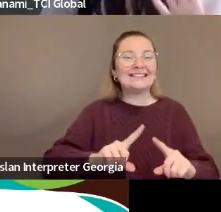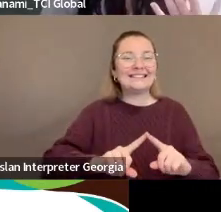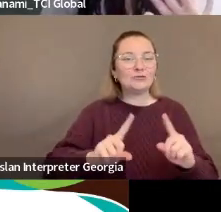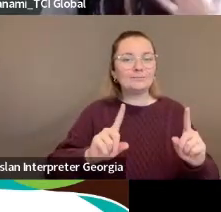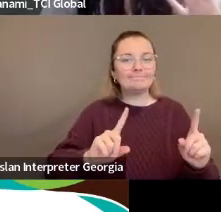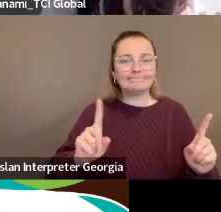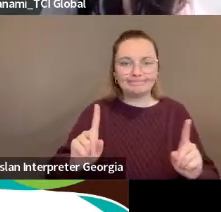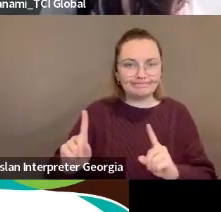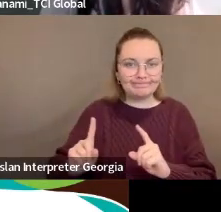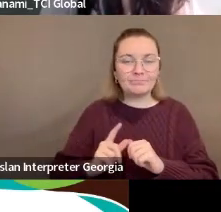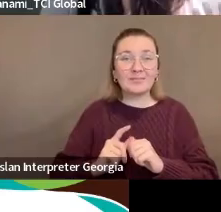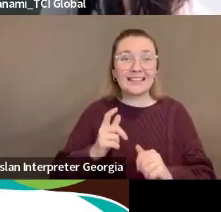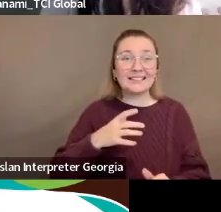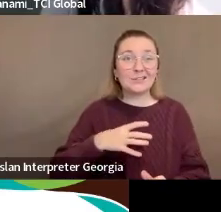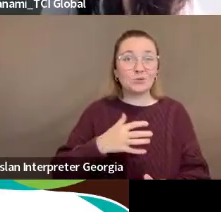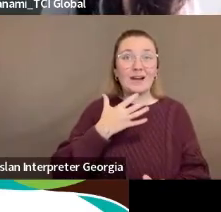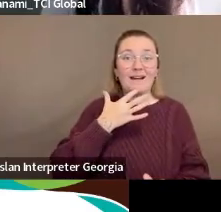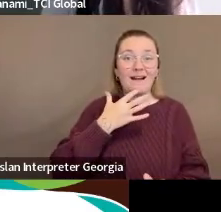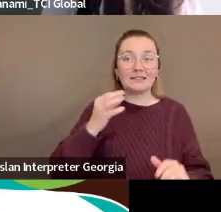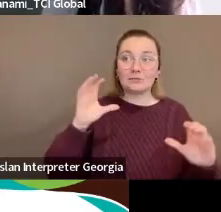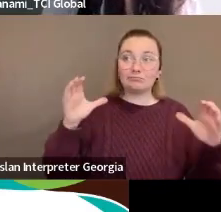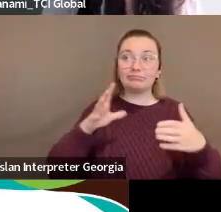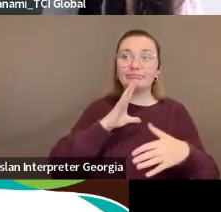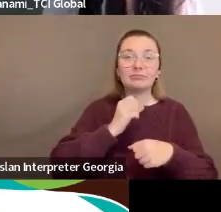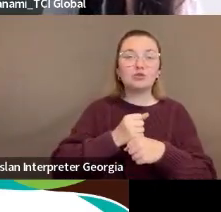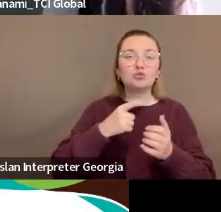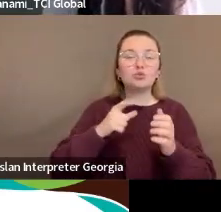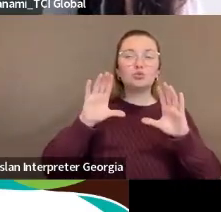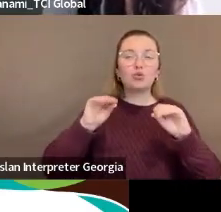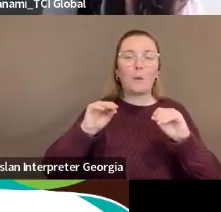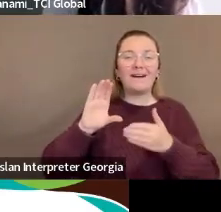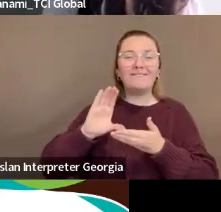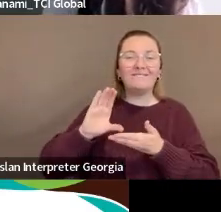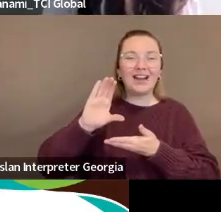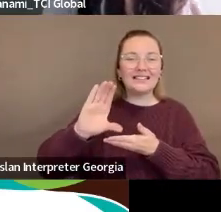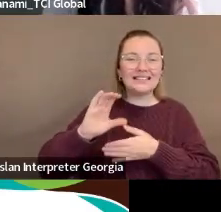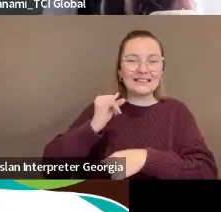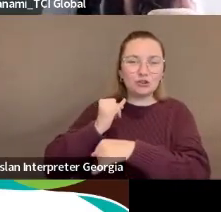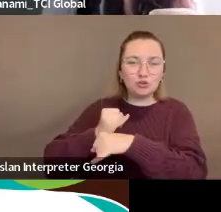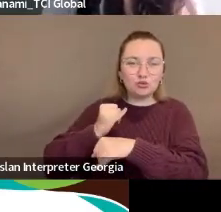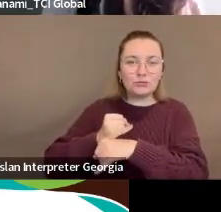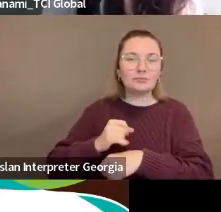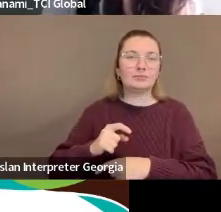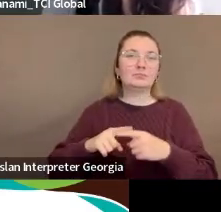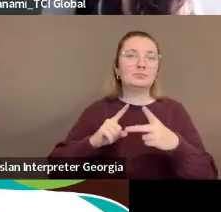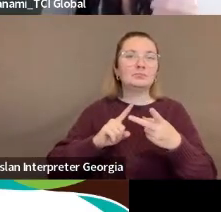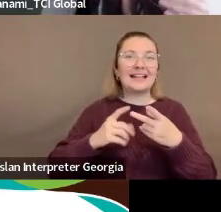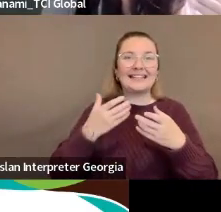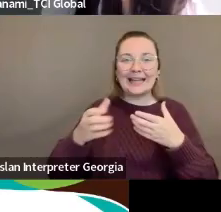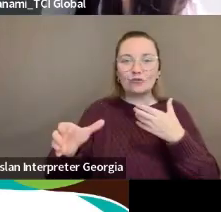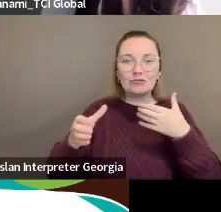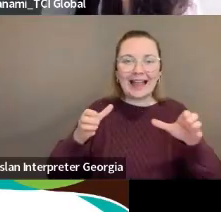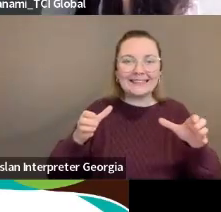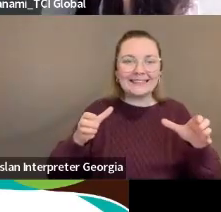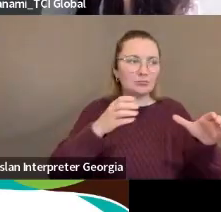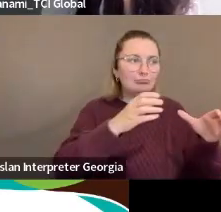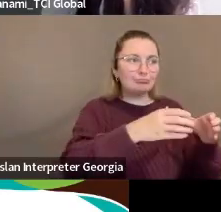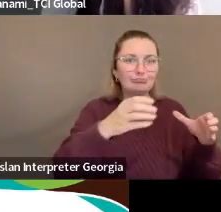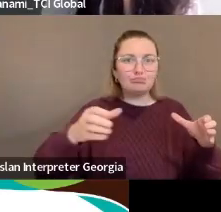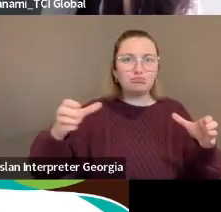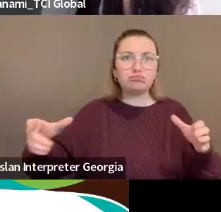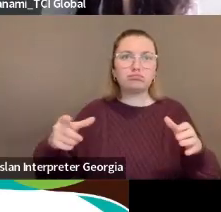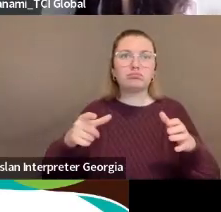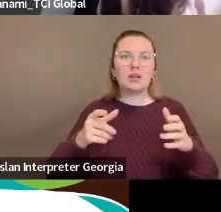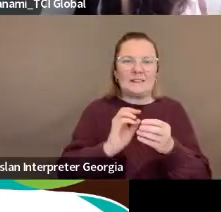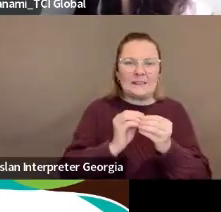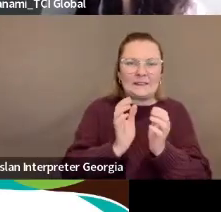We need to ask states to stop funding institutions, stop funding segregated settings and coercive service